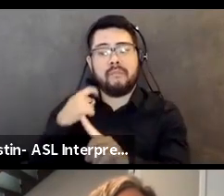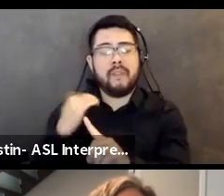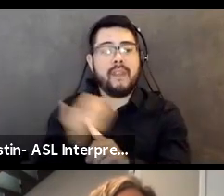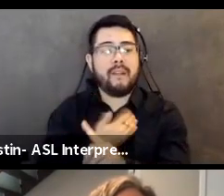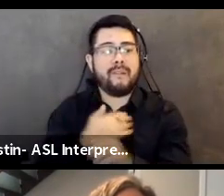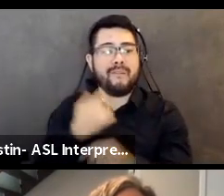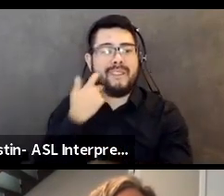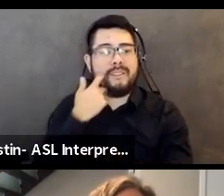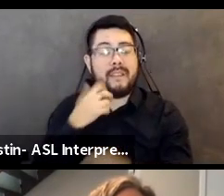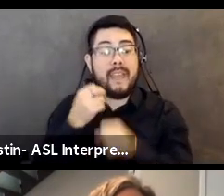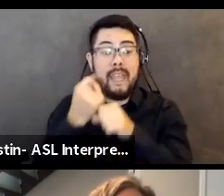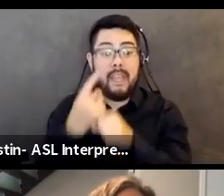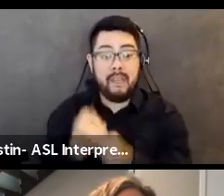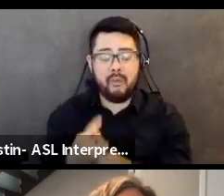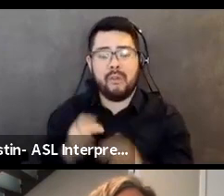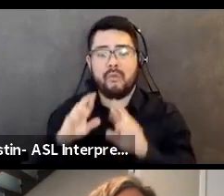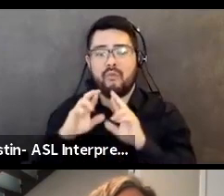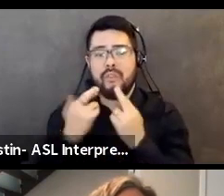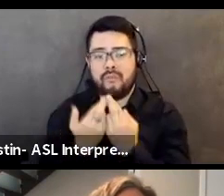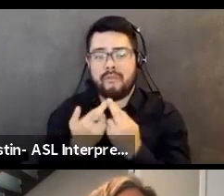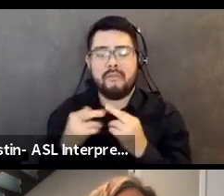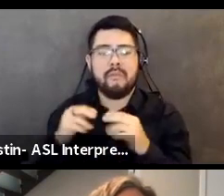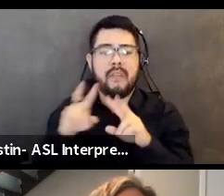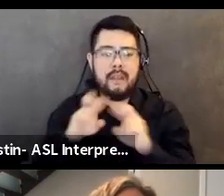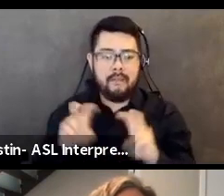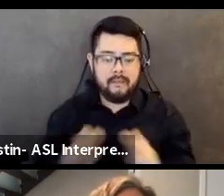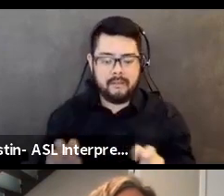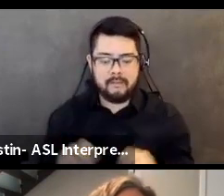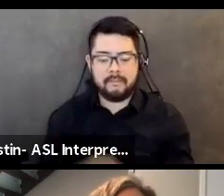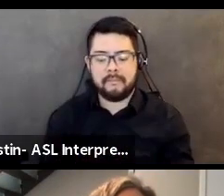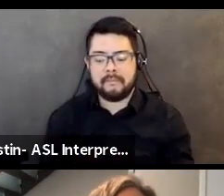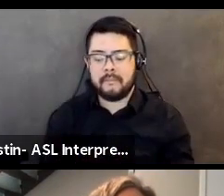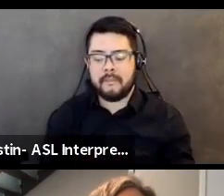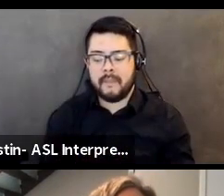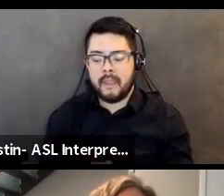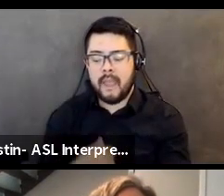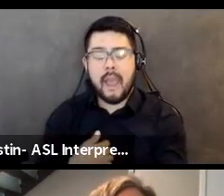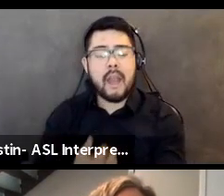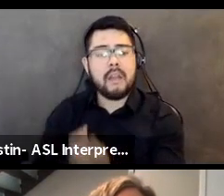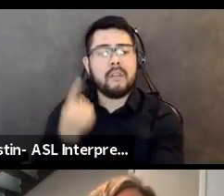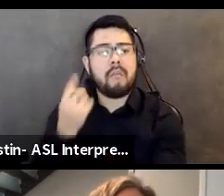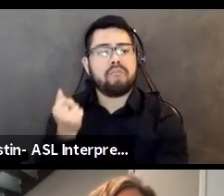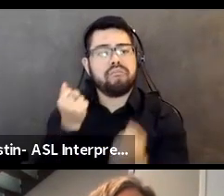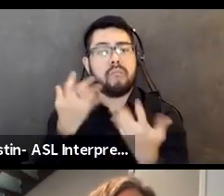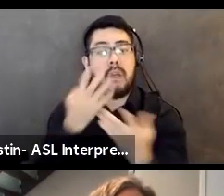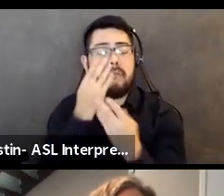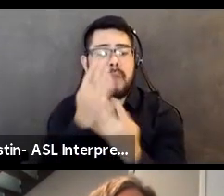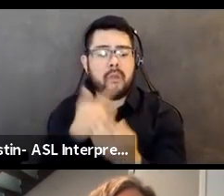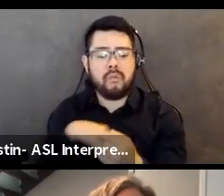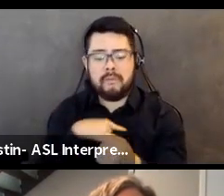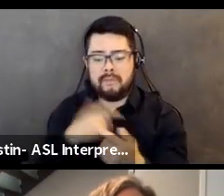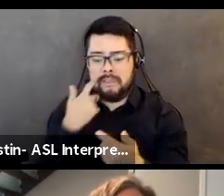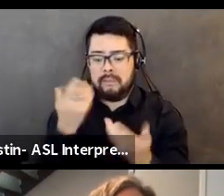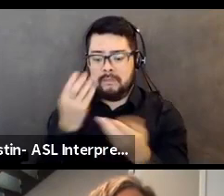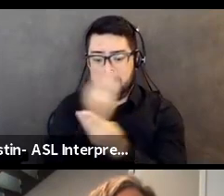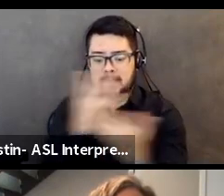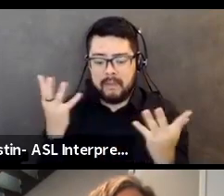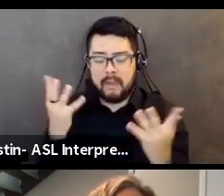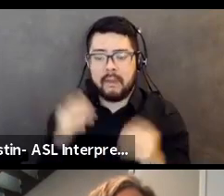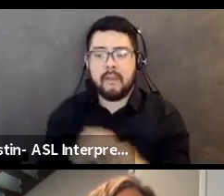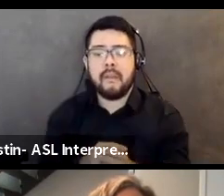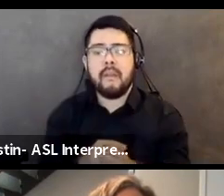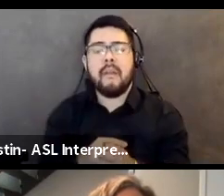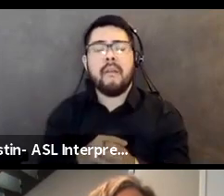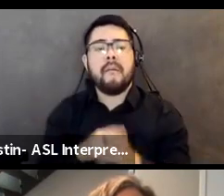analysis and um i know a lot was has been shared today certainly we see we certainly